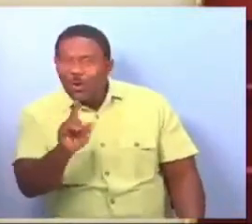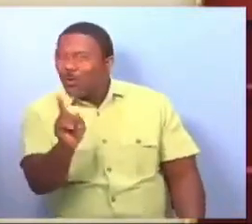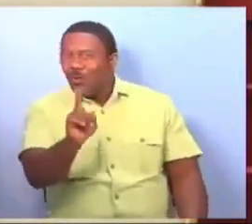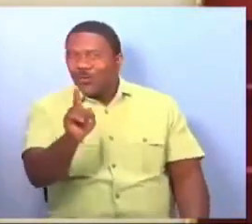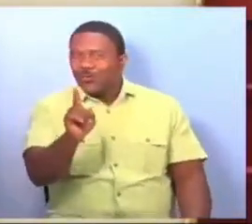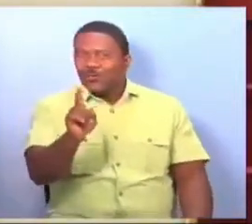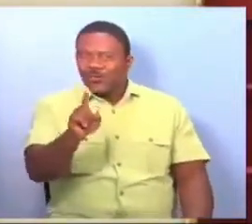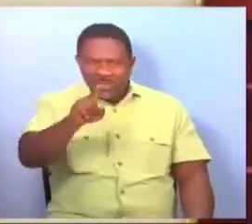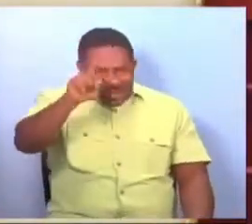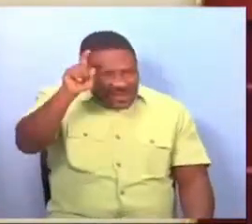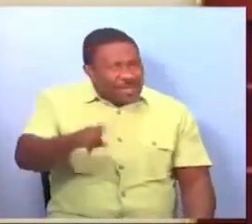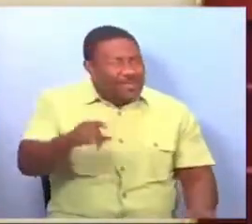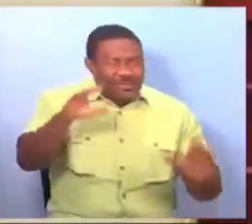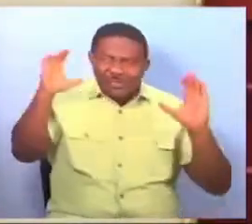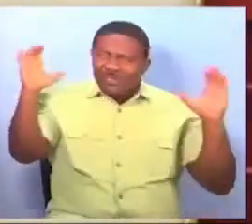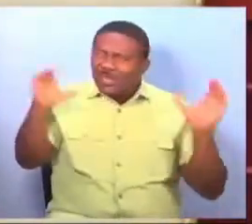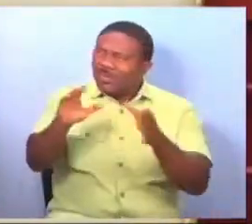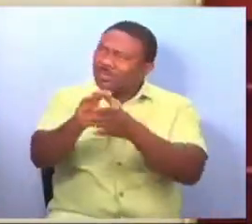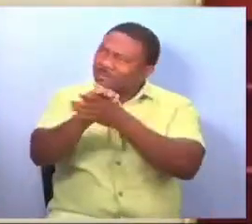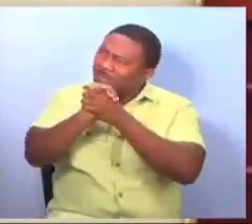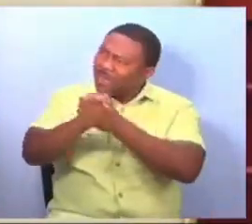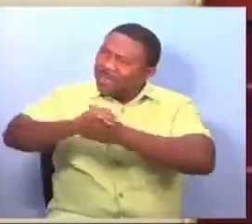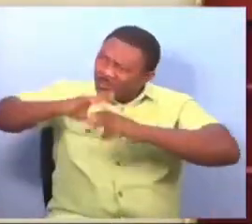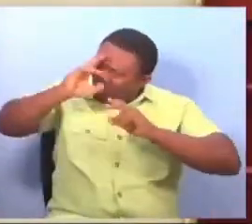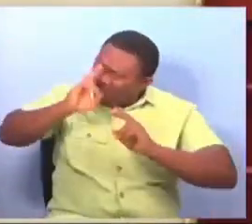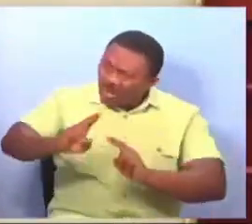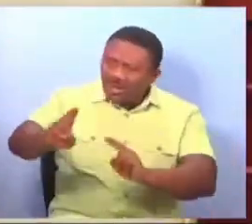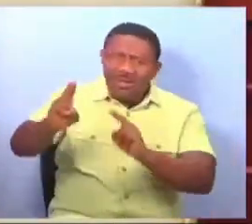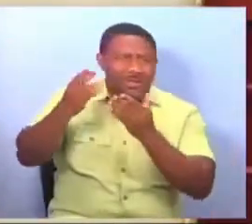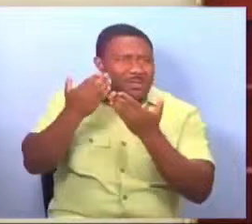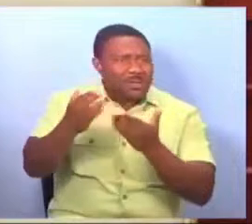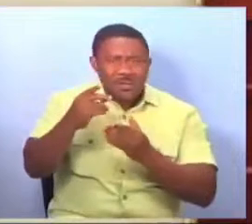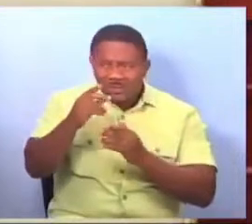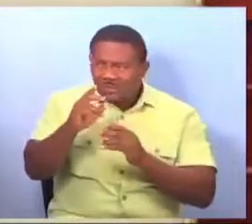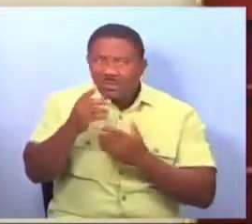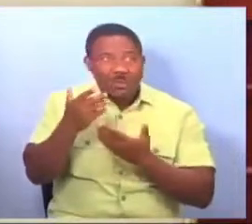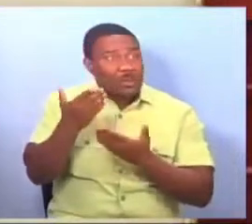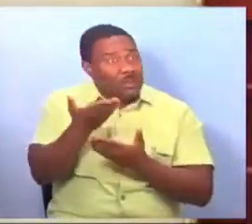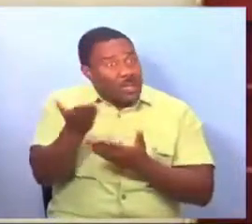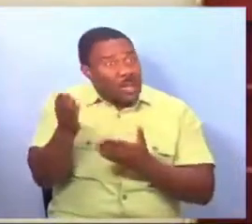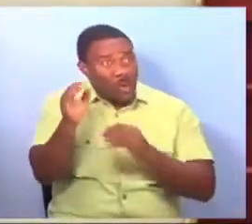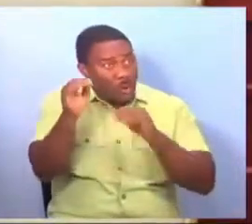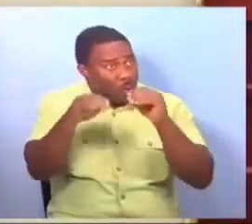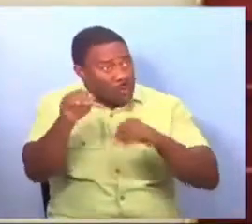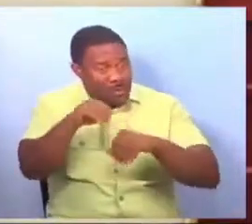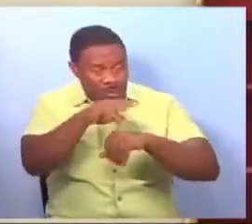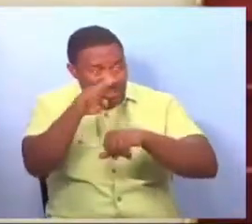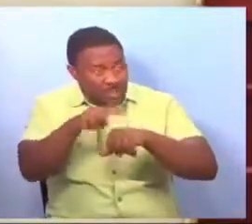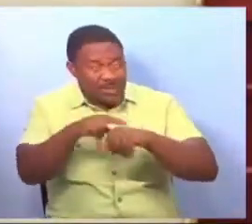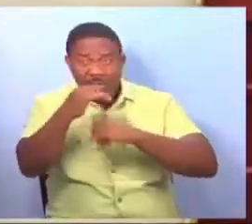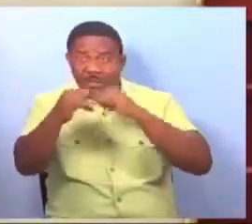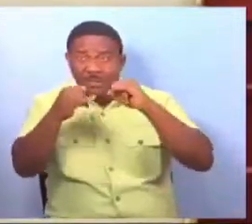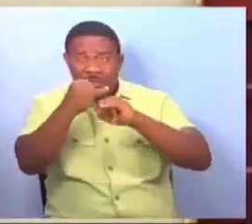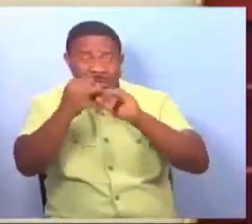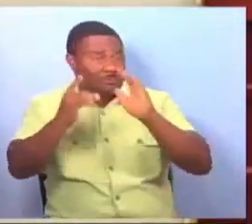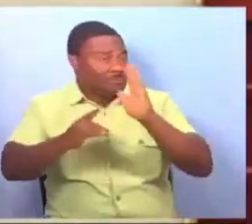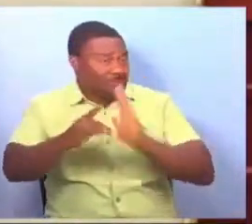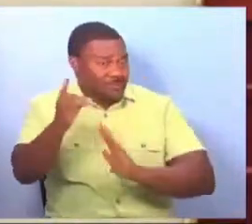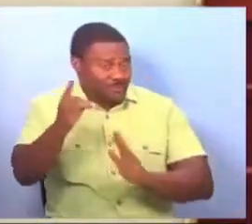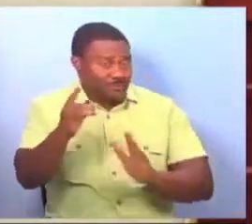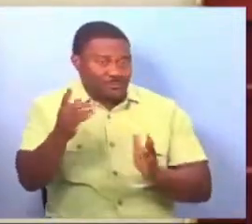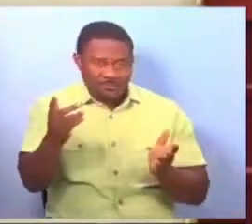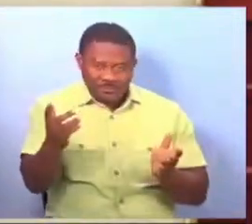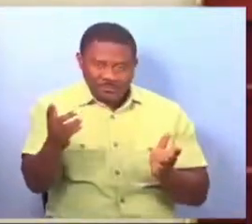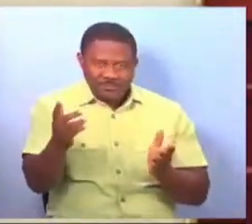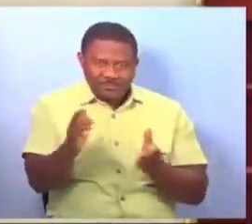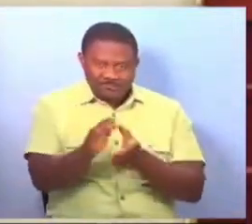to celebrate our own and celebrate and recognize people for their contribution to national and international development. And so once again,